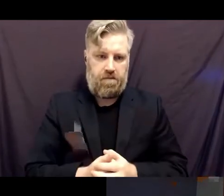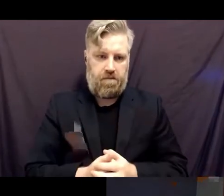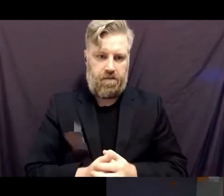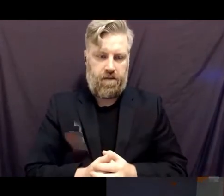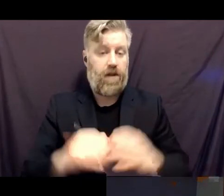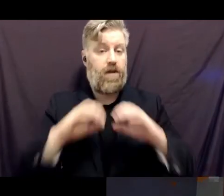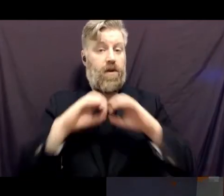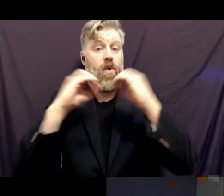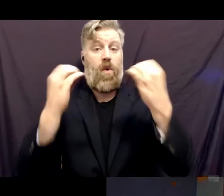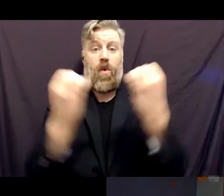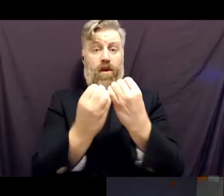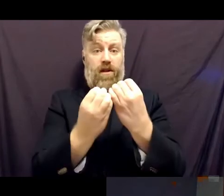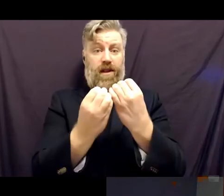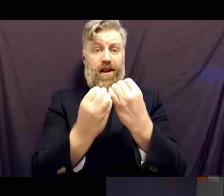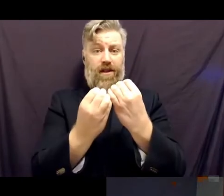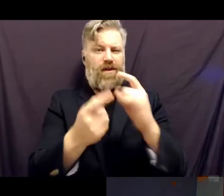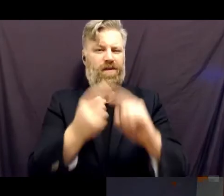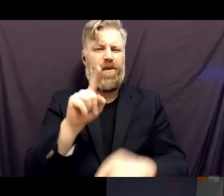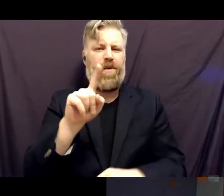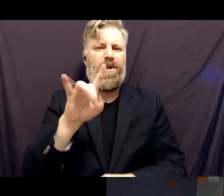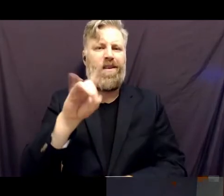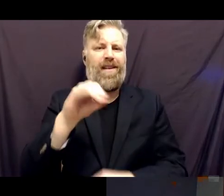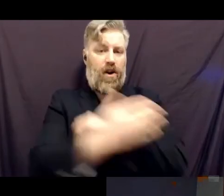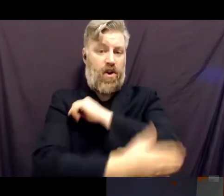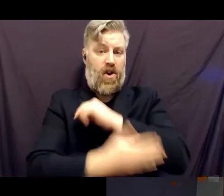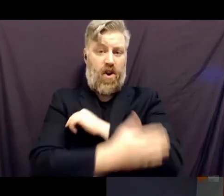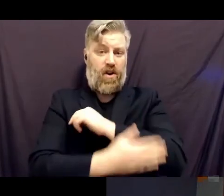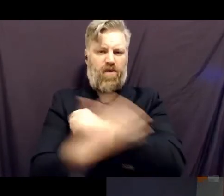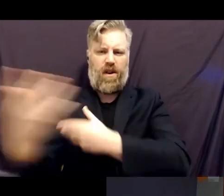from 180 countries around the world.